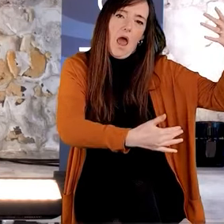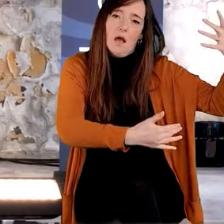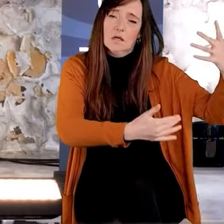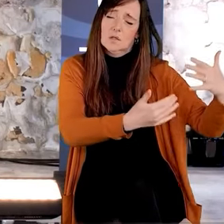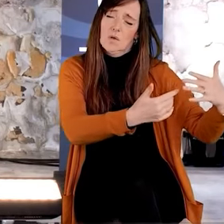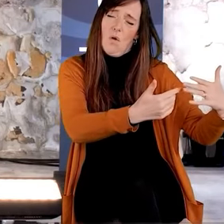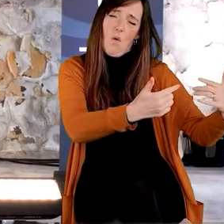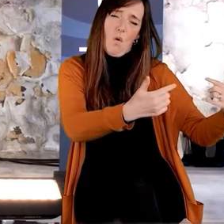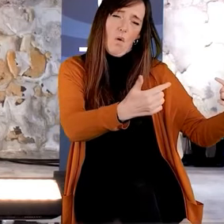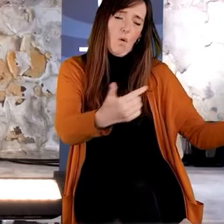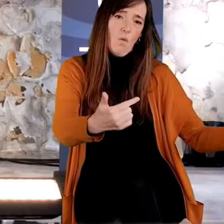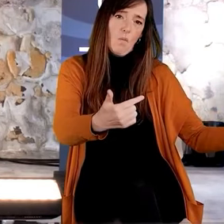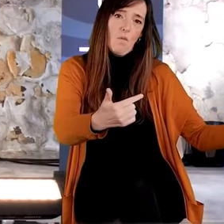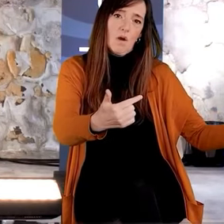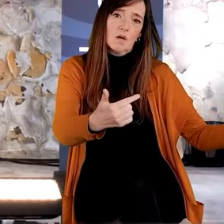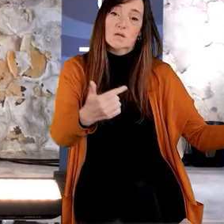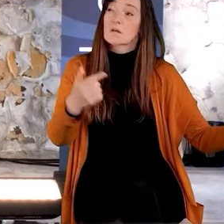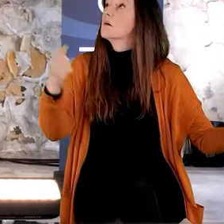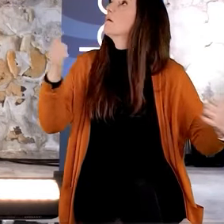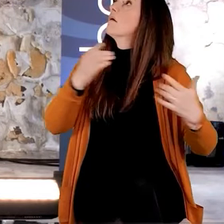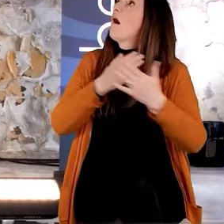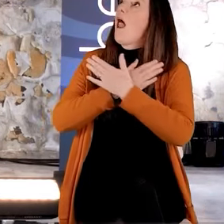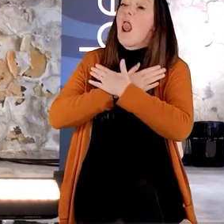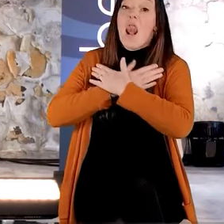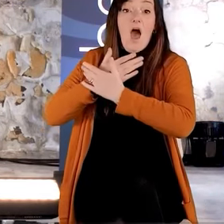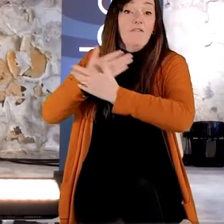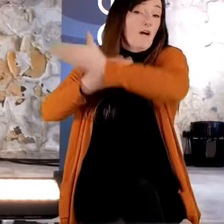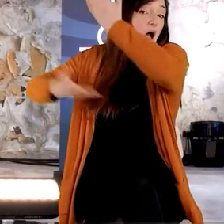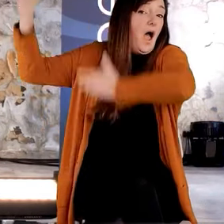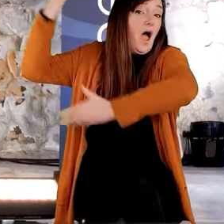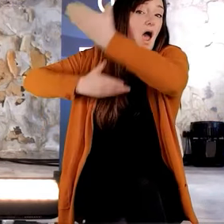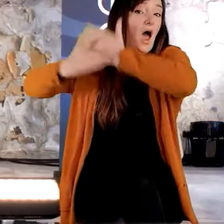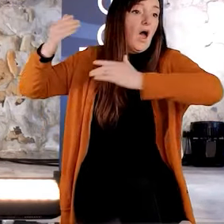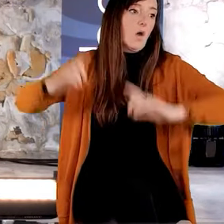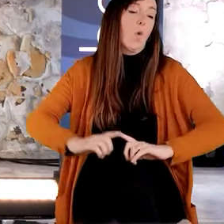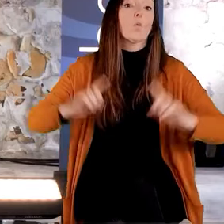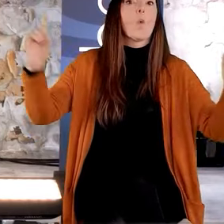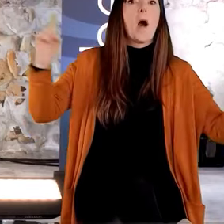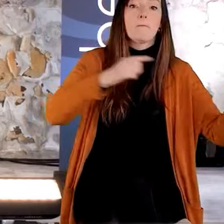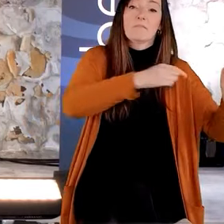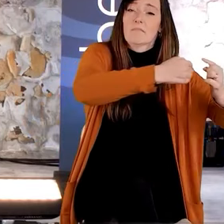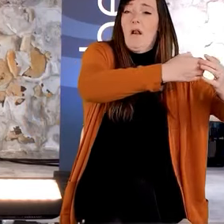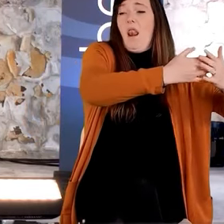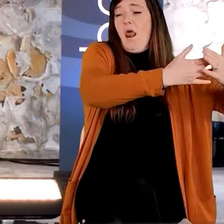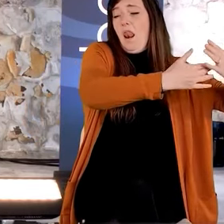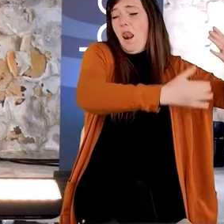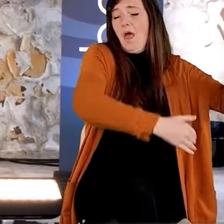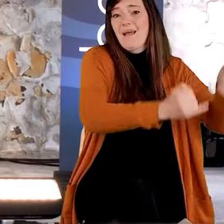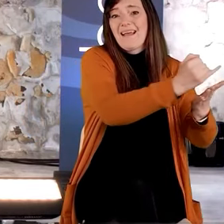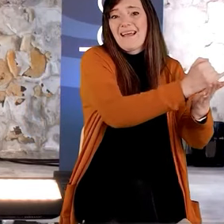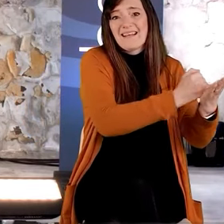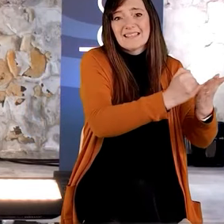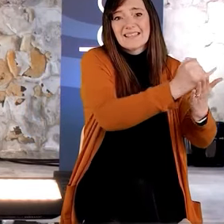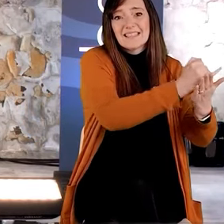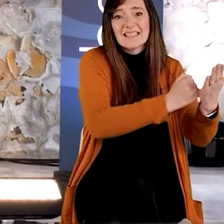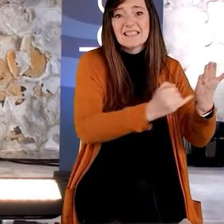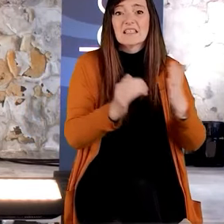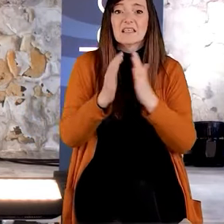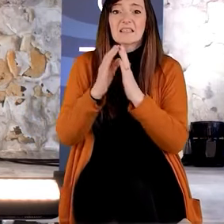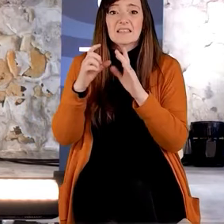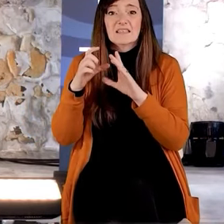abundance, just overflowing evil and wickedness and transgressions. And he